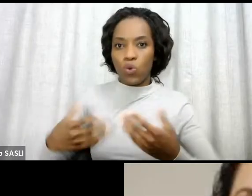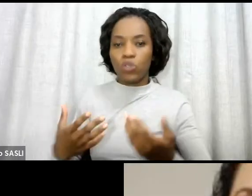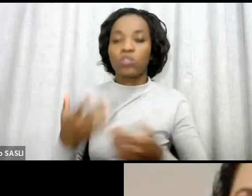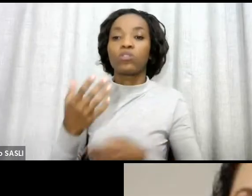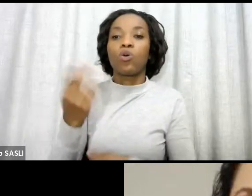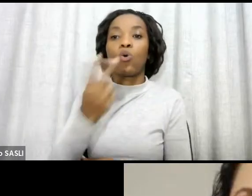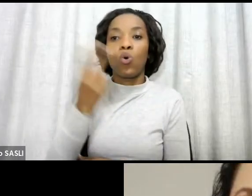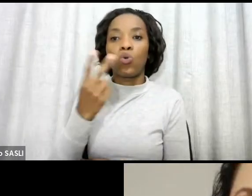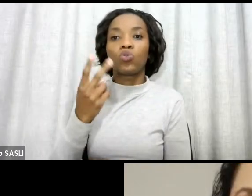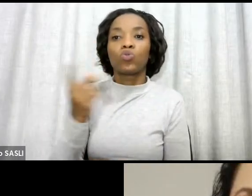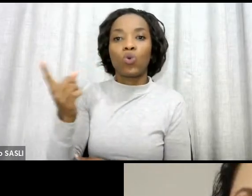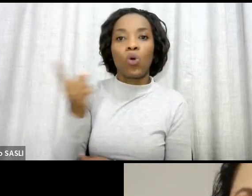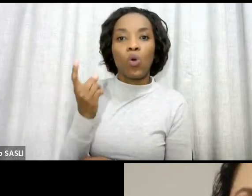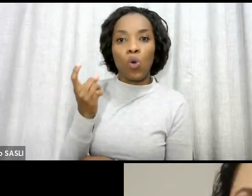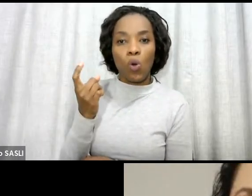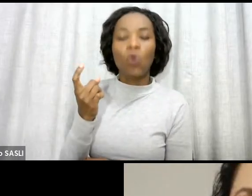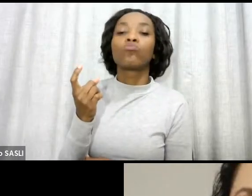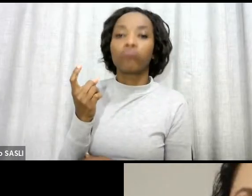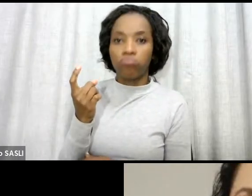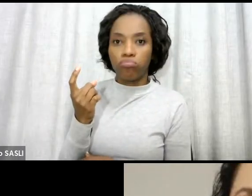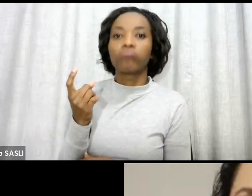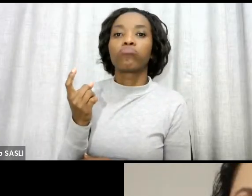also come to the fore.